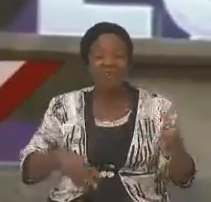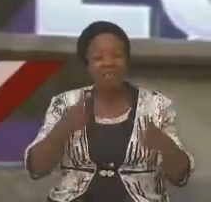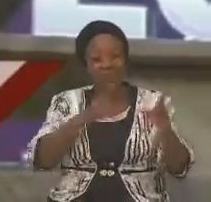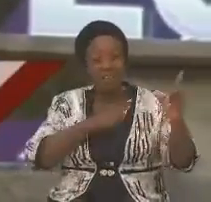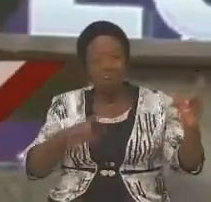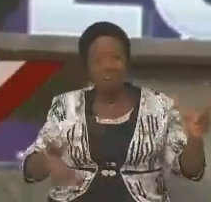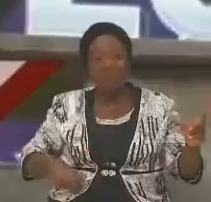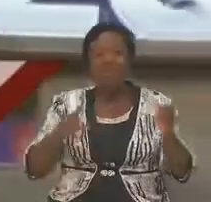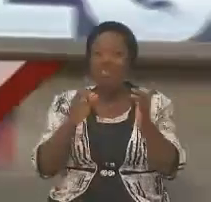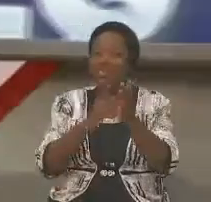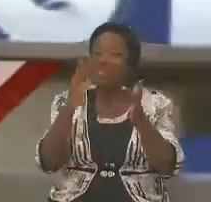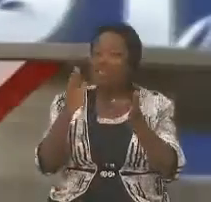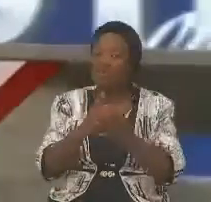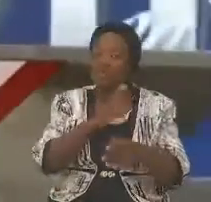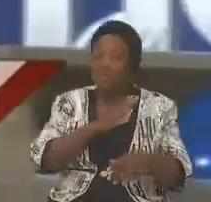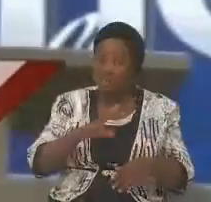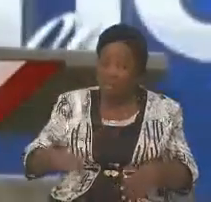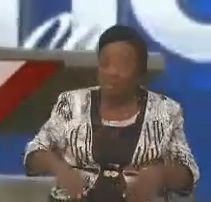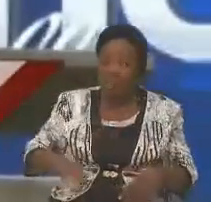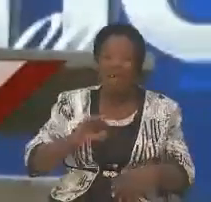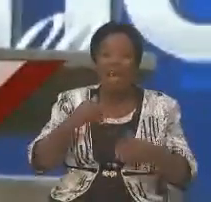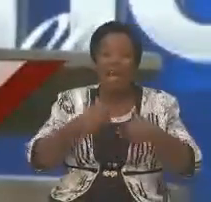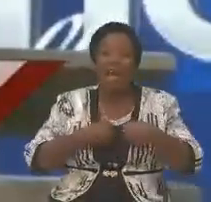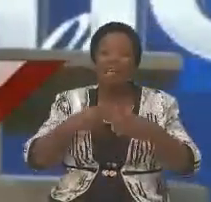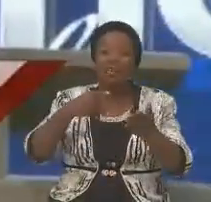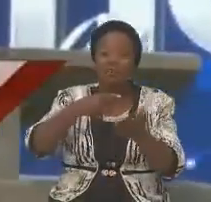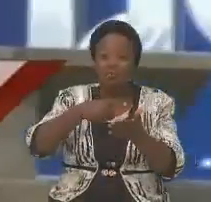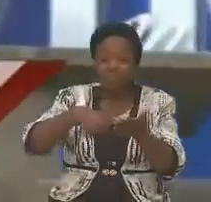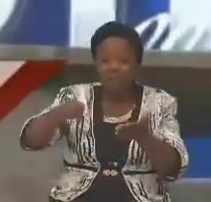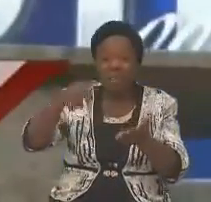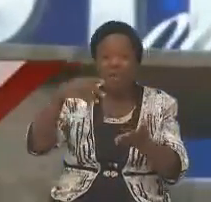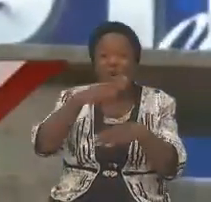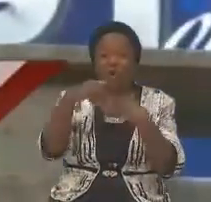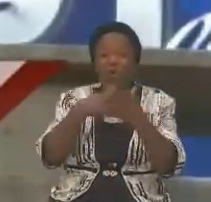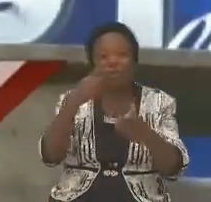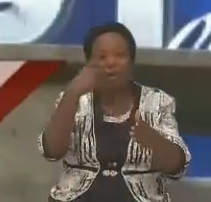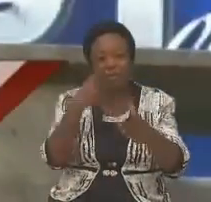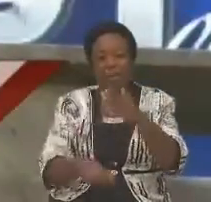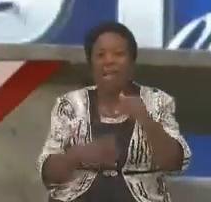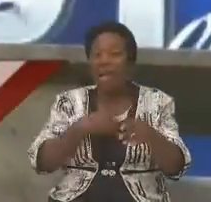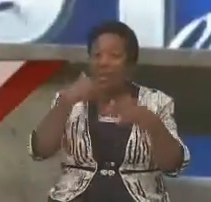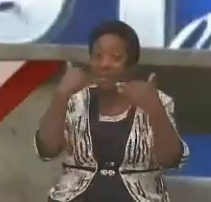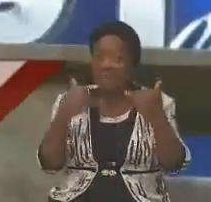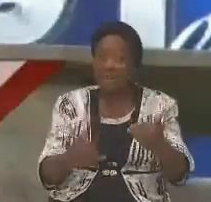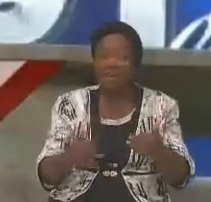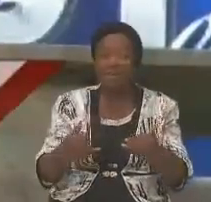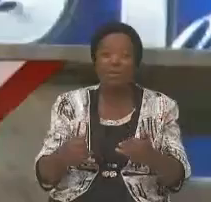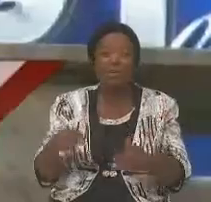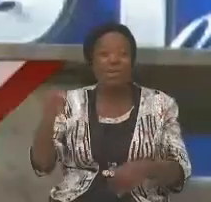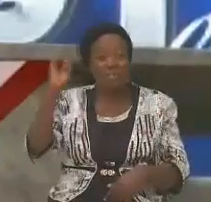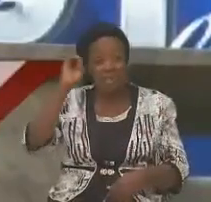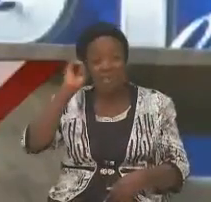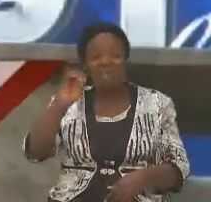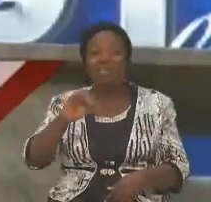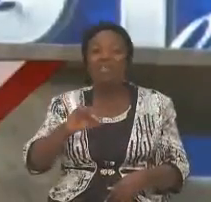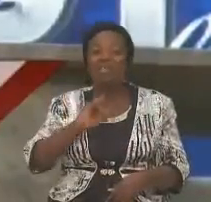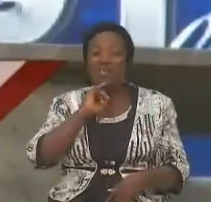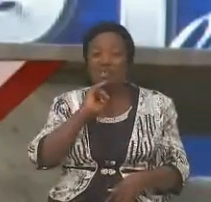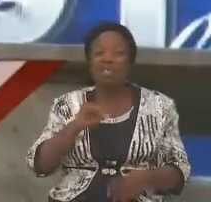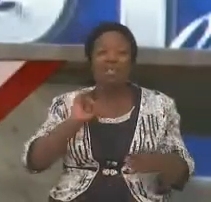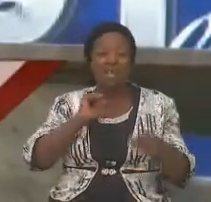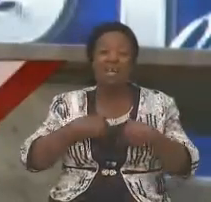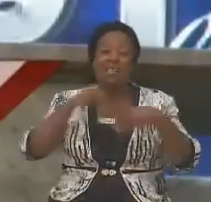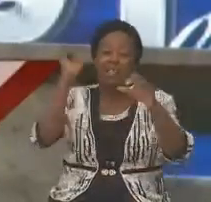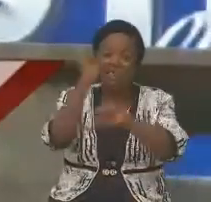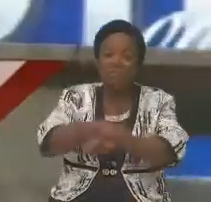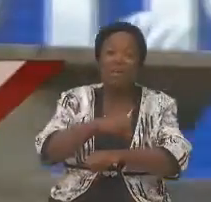Lord. The Lord Jesus Christ already, he has paid the whole price, and now he